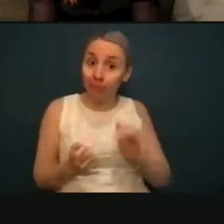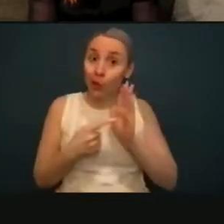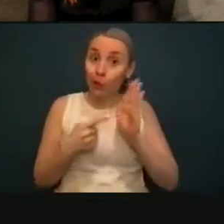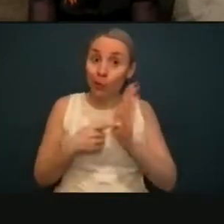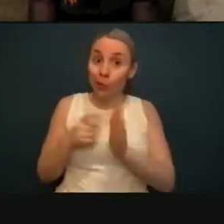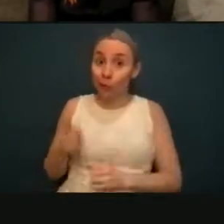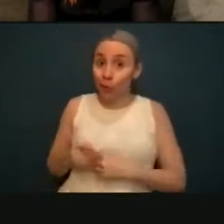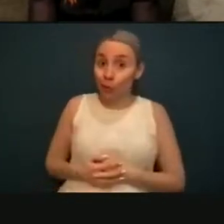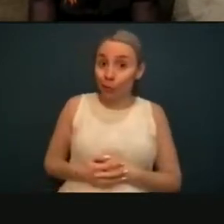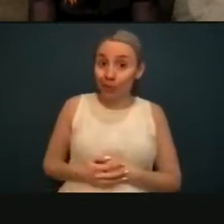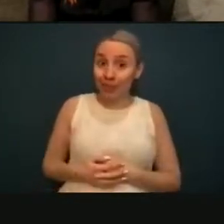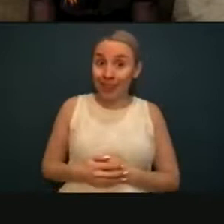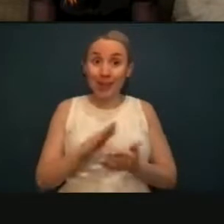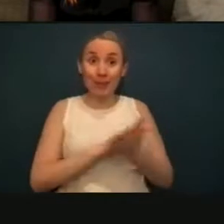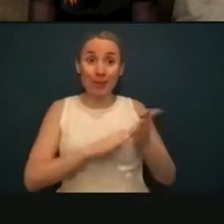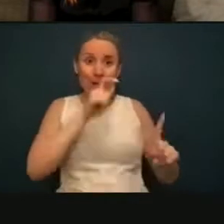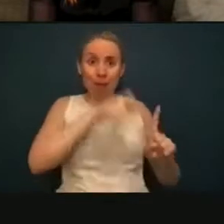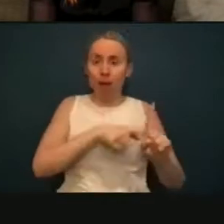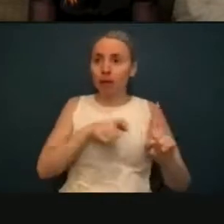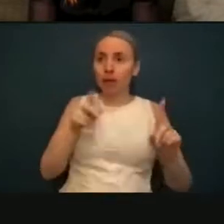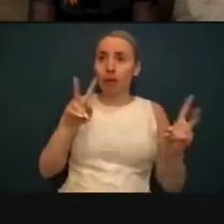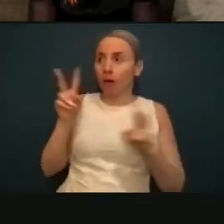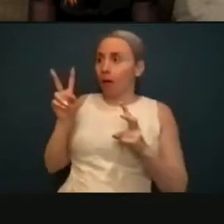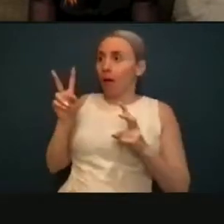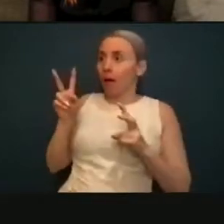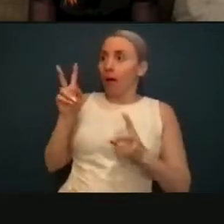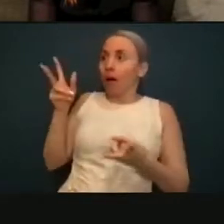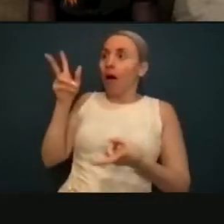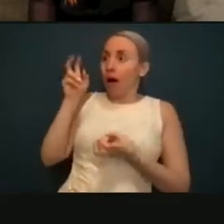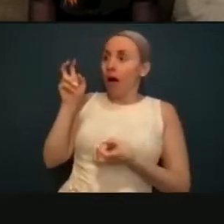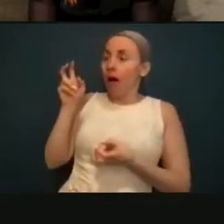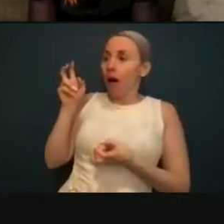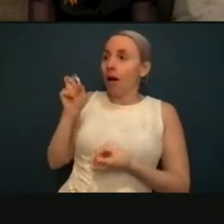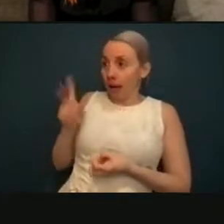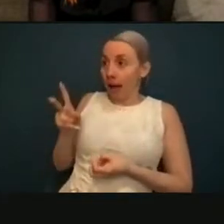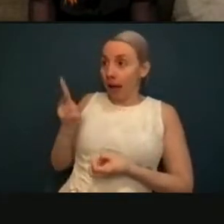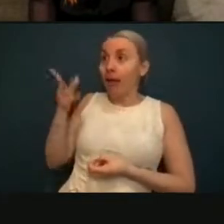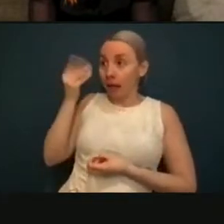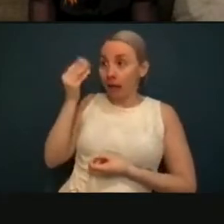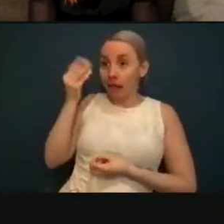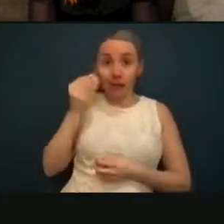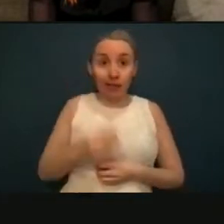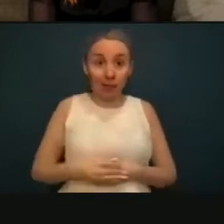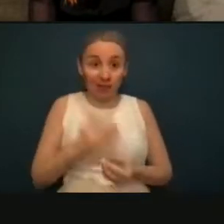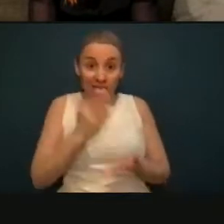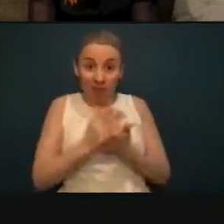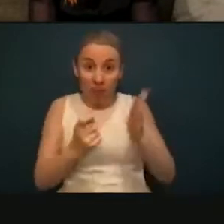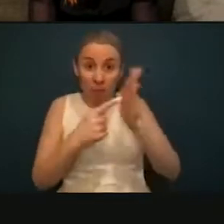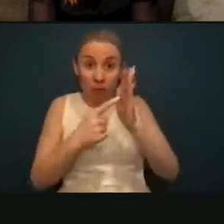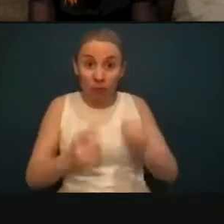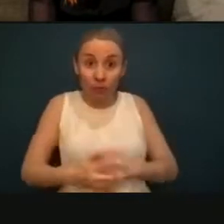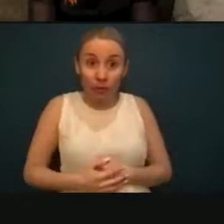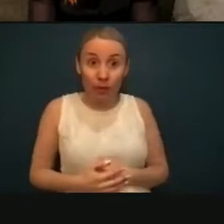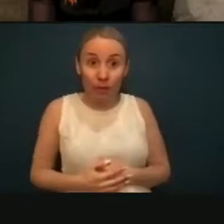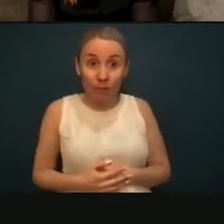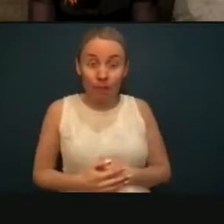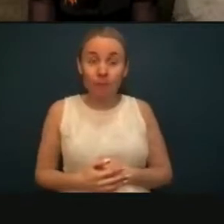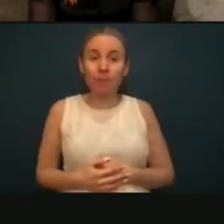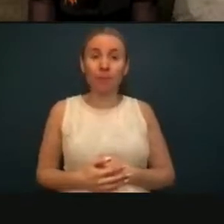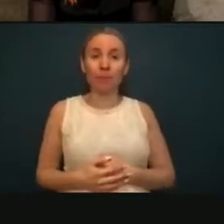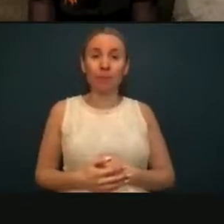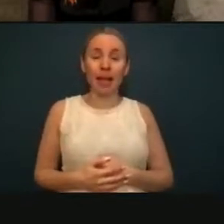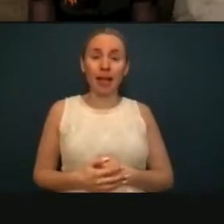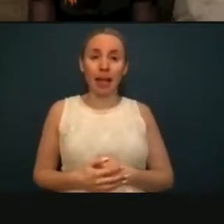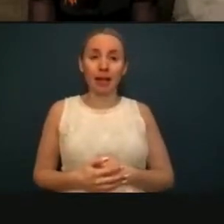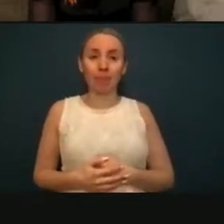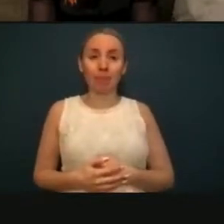power that be has no choice but to listen? Yes, definitely. And for me, I think it's kind of been one of